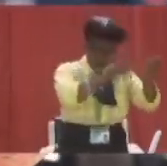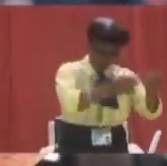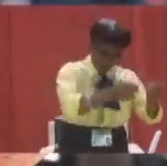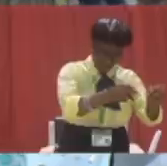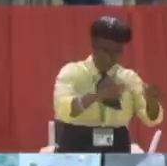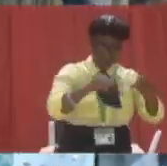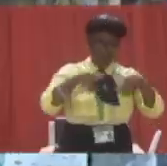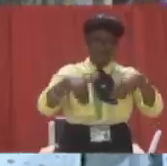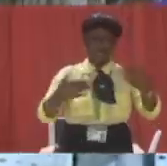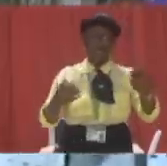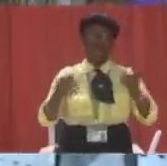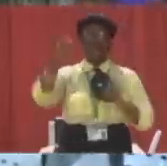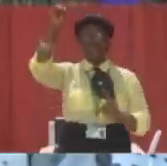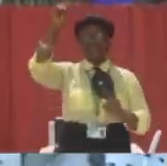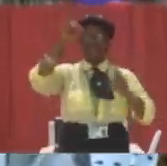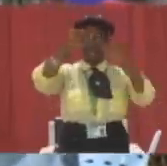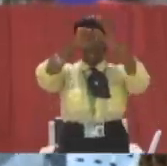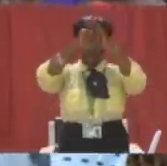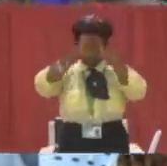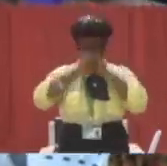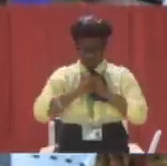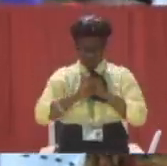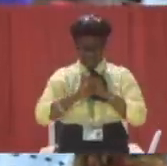give Him adoration.